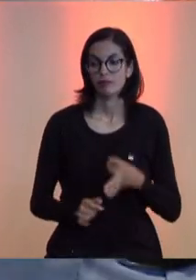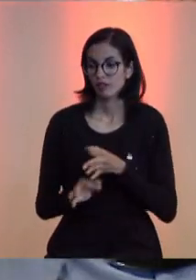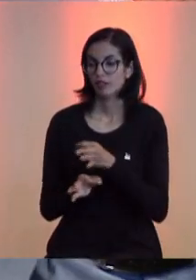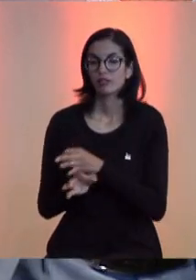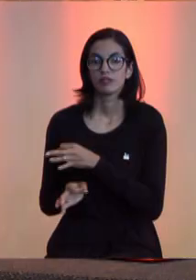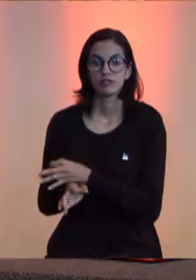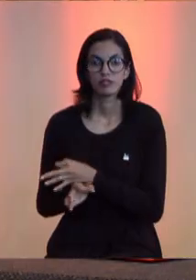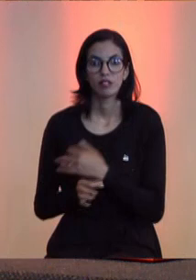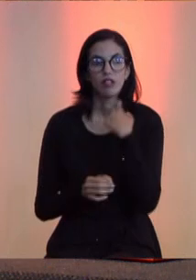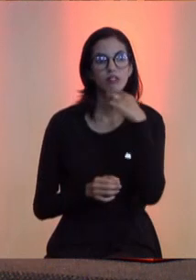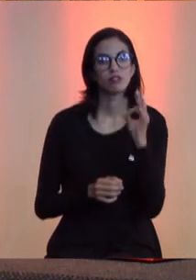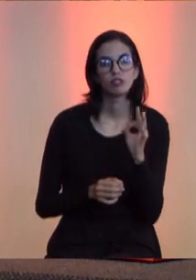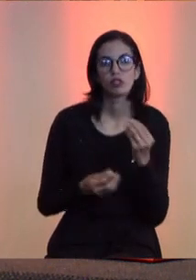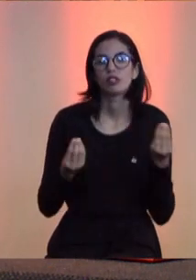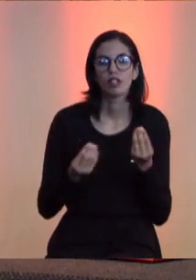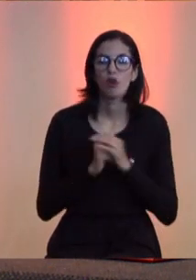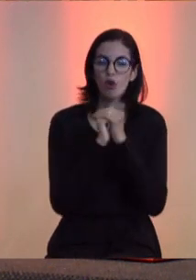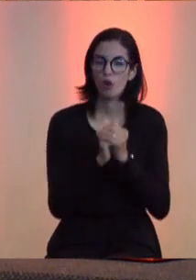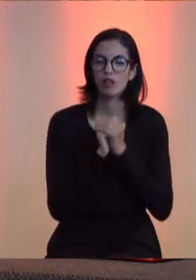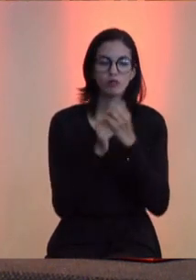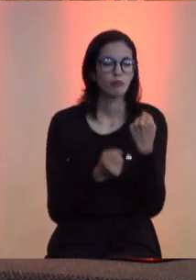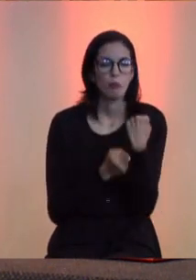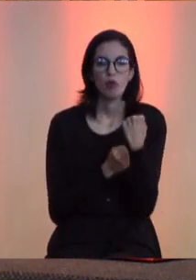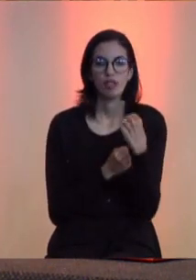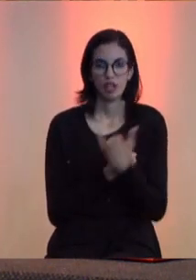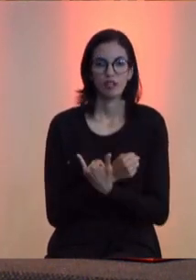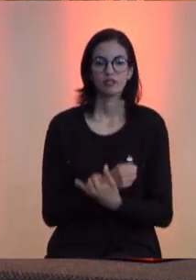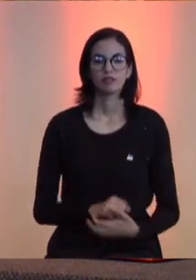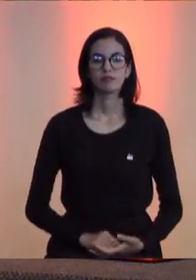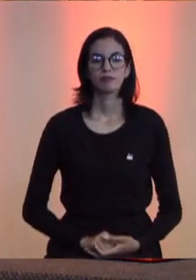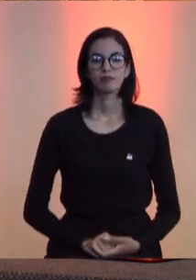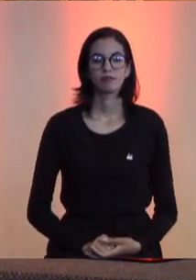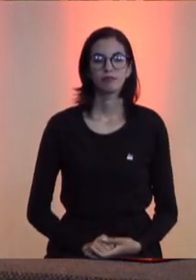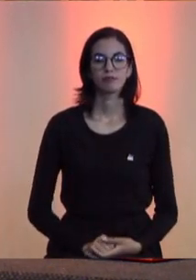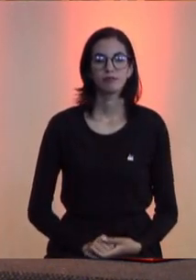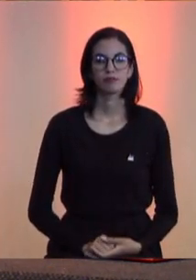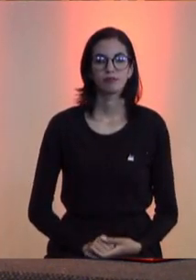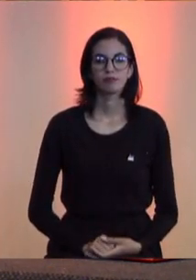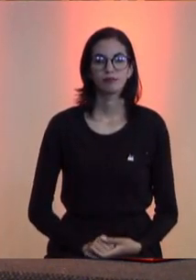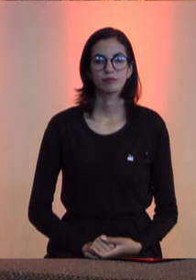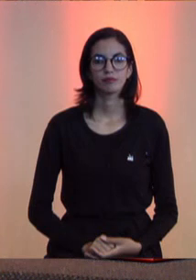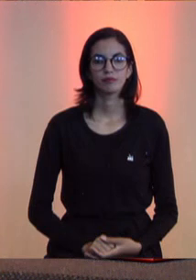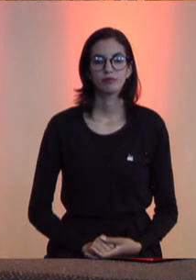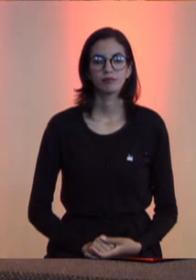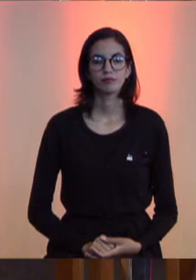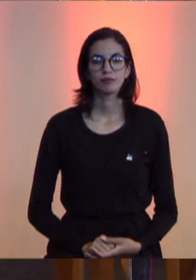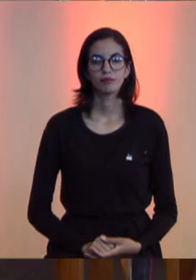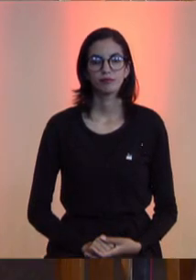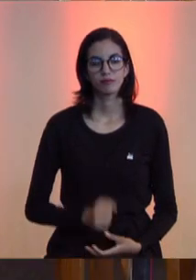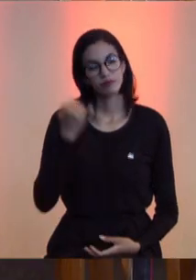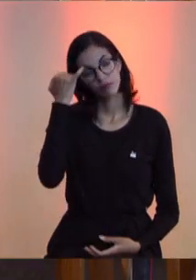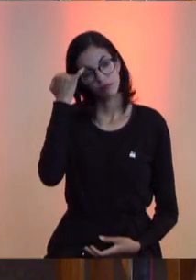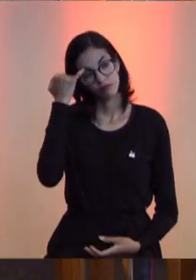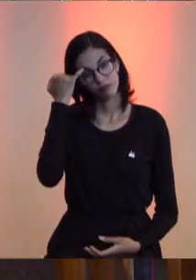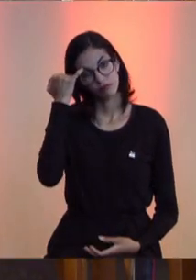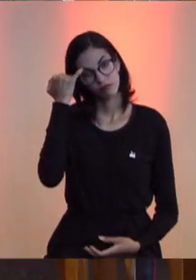orad, hay poder en la oración. And I want to remind you, my dear young people and all those who came to